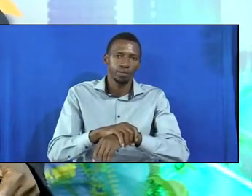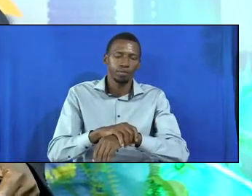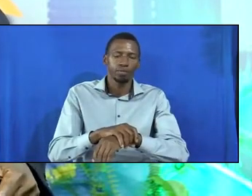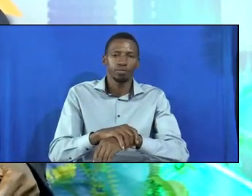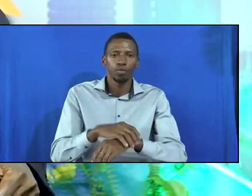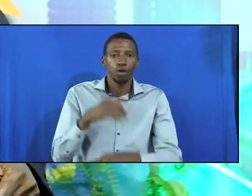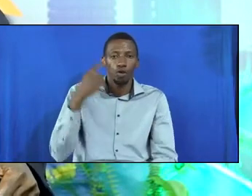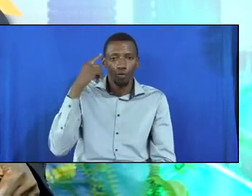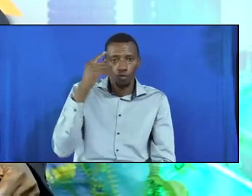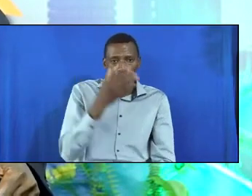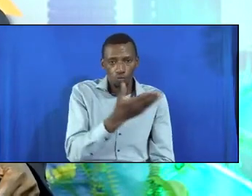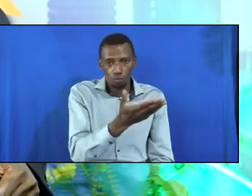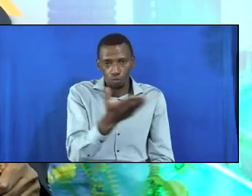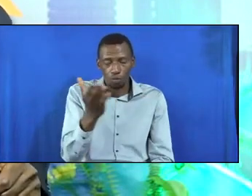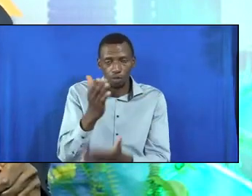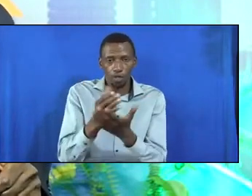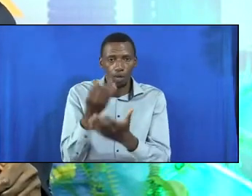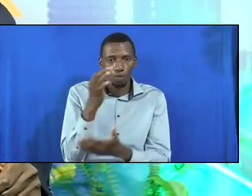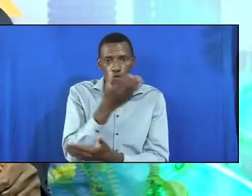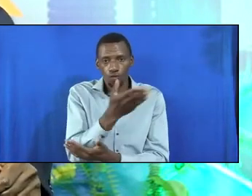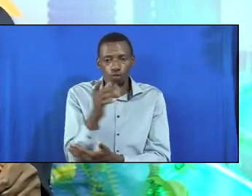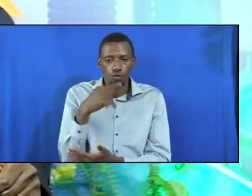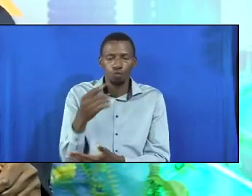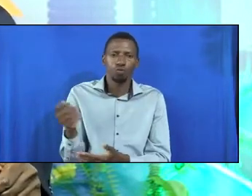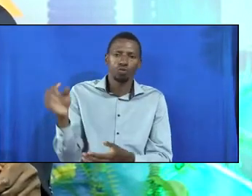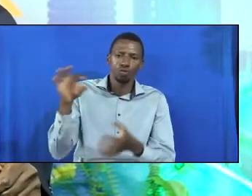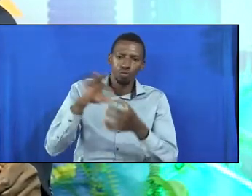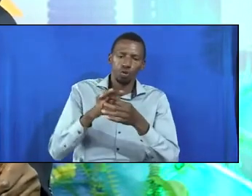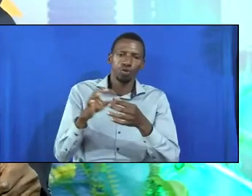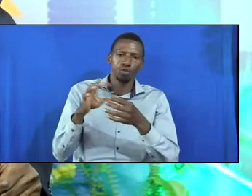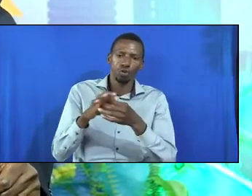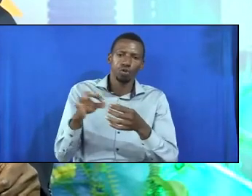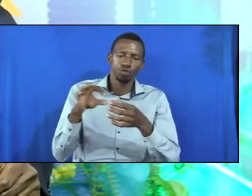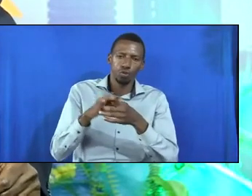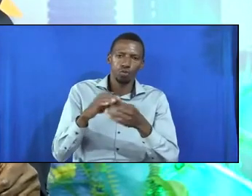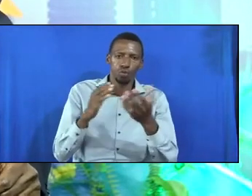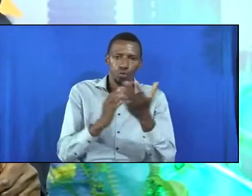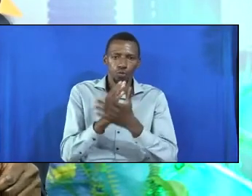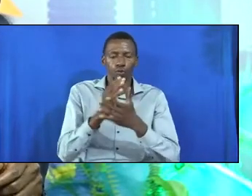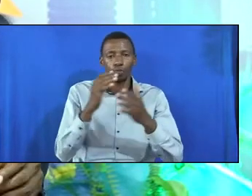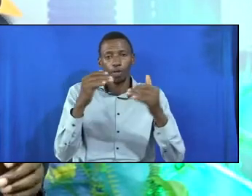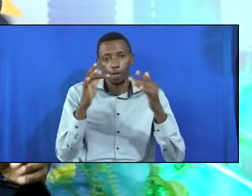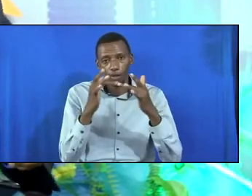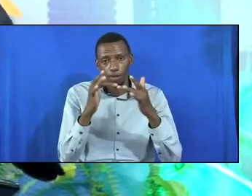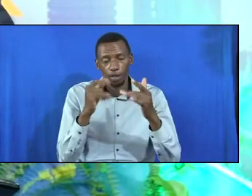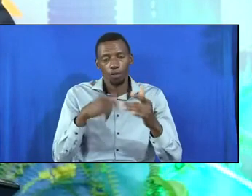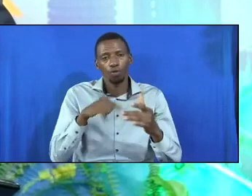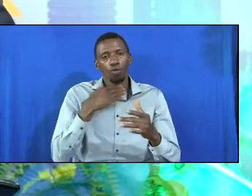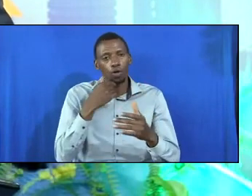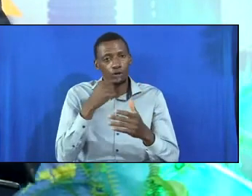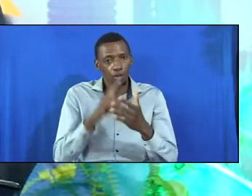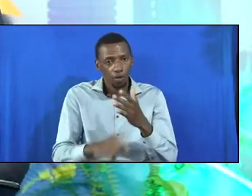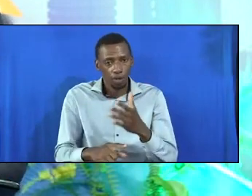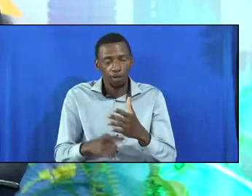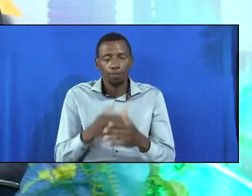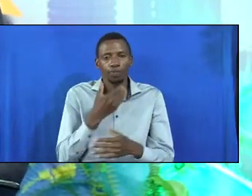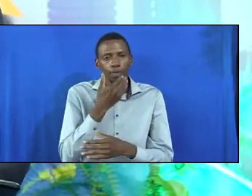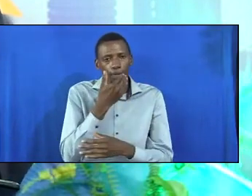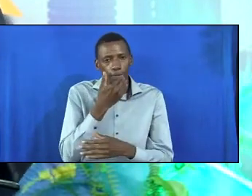you who have been logging online, we want to say that better